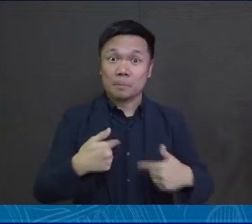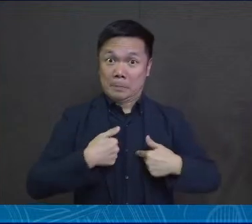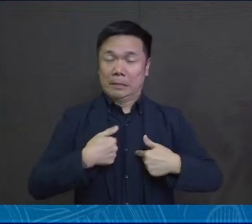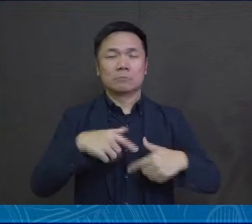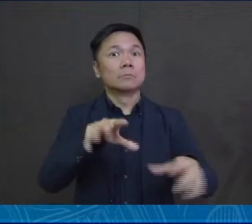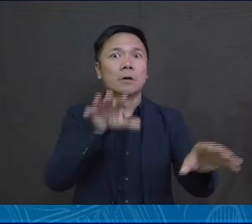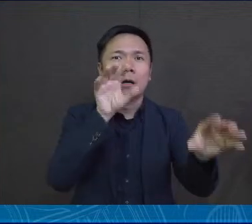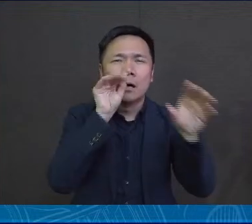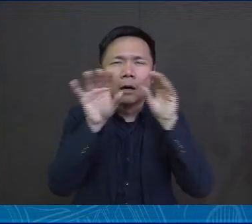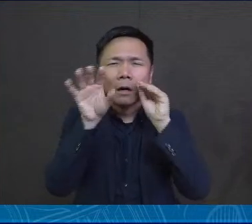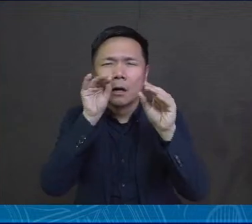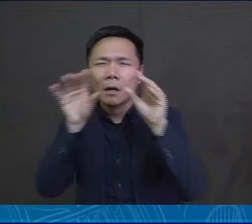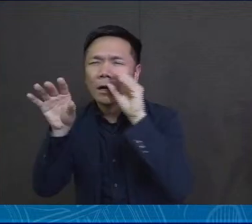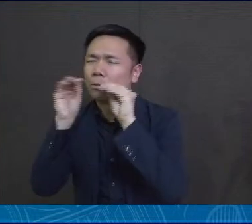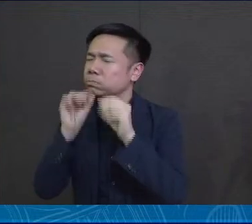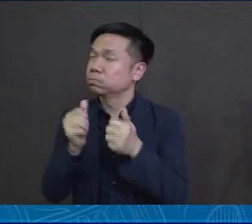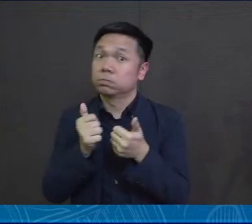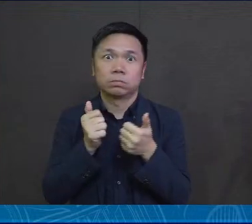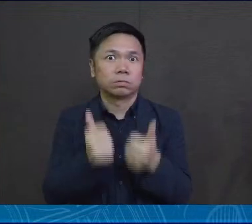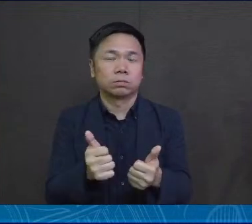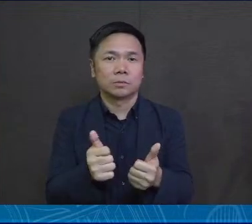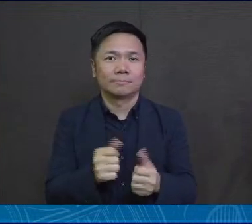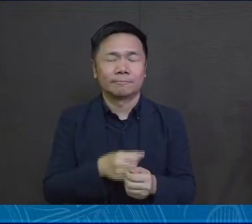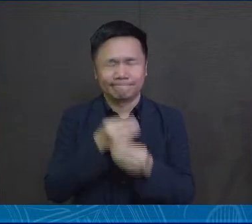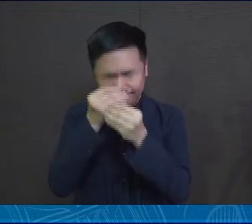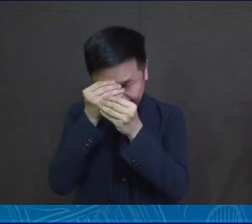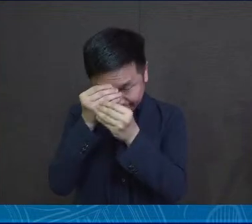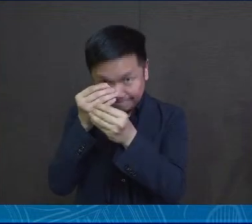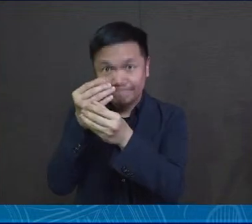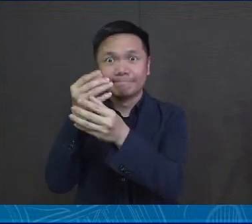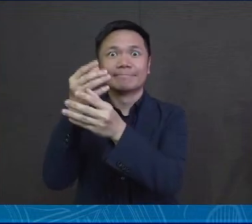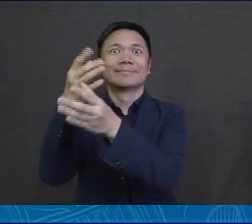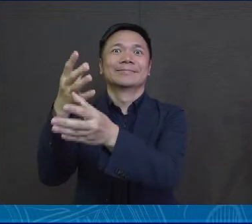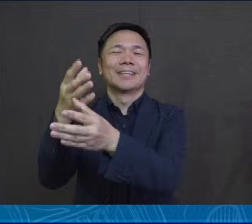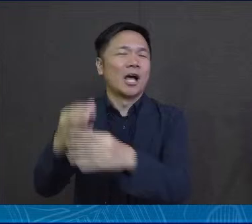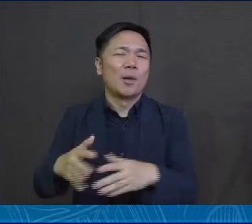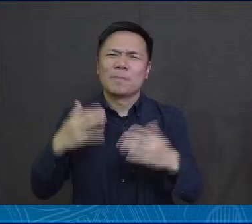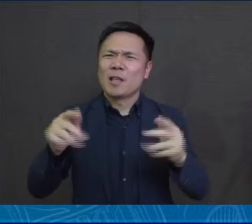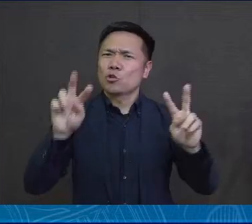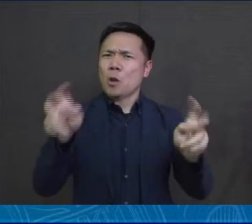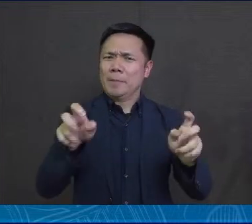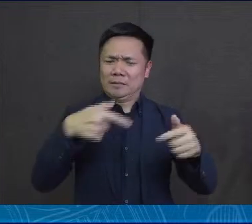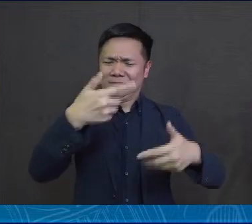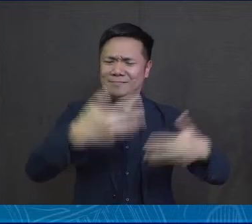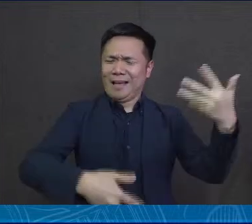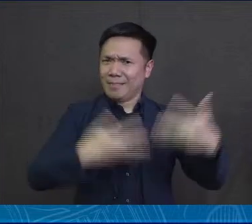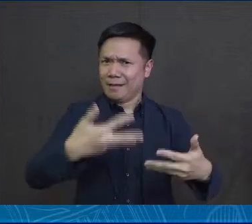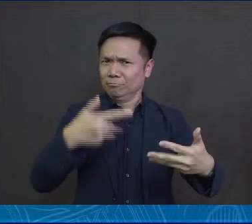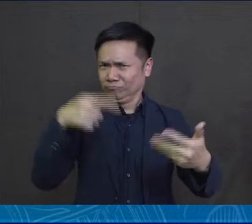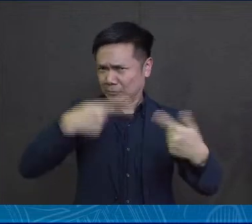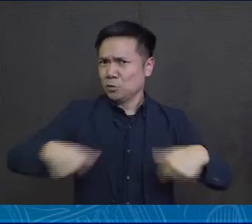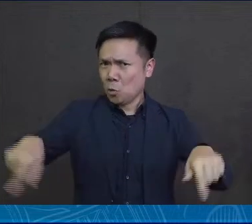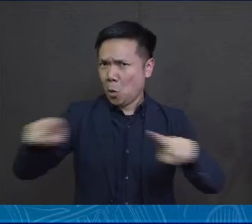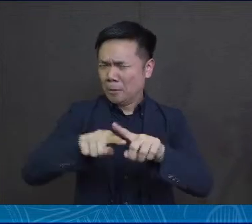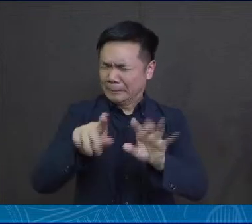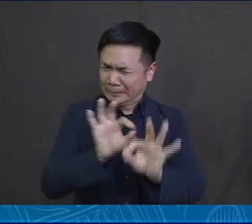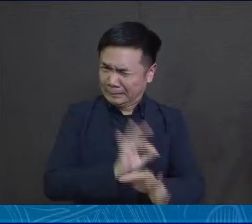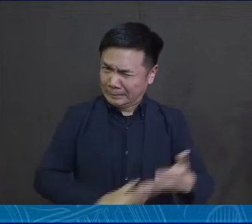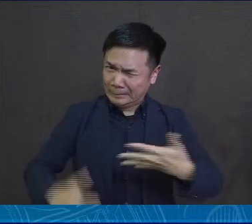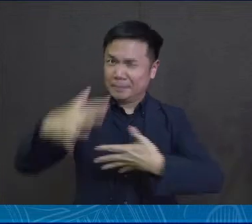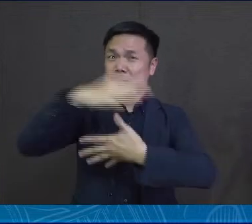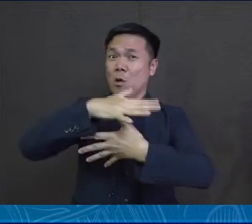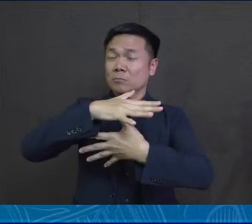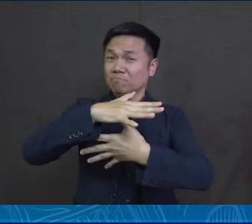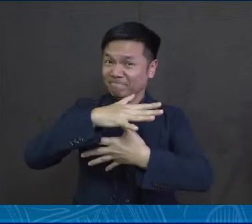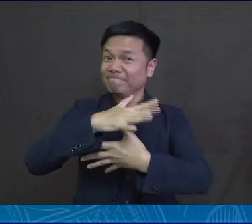lot over the last couple of days. What I've, in essence, learned is that data is the key for all of us here, and that should